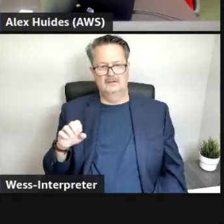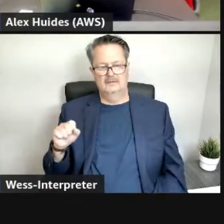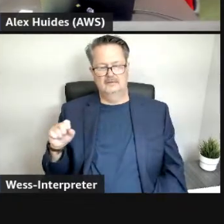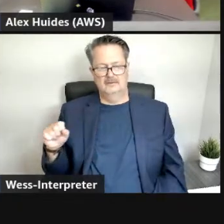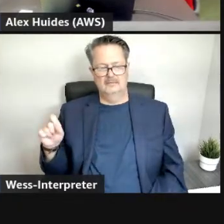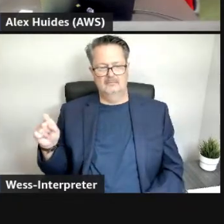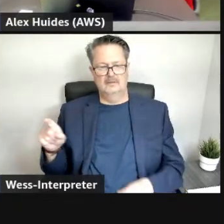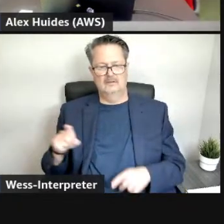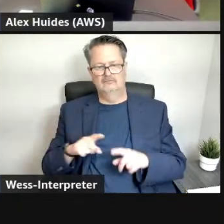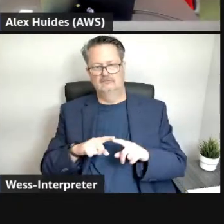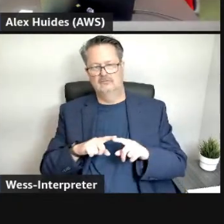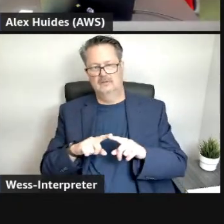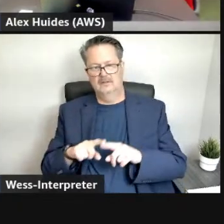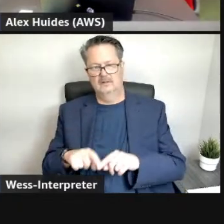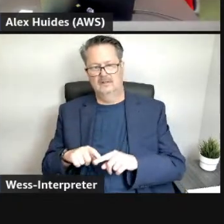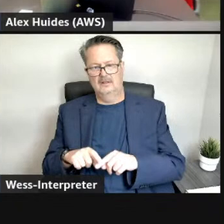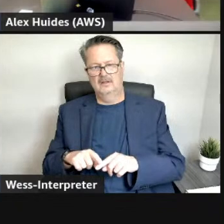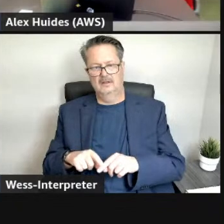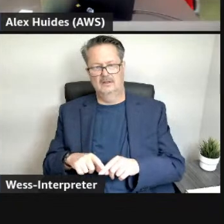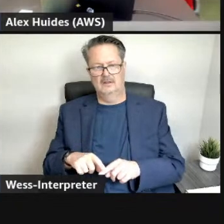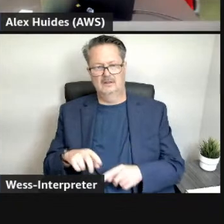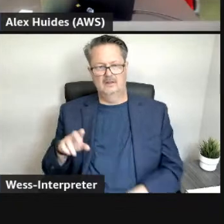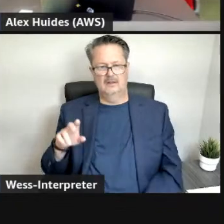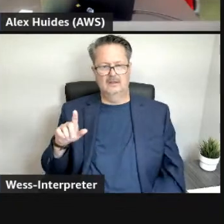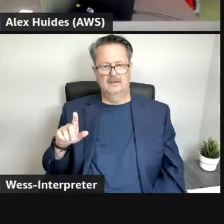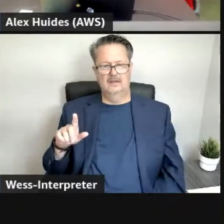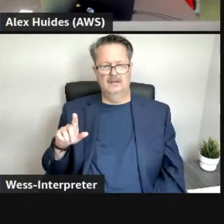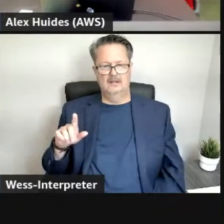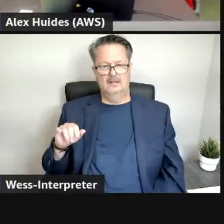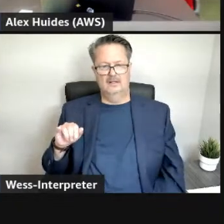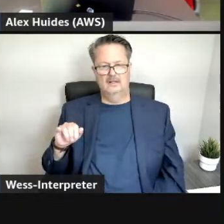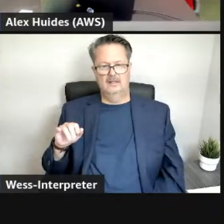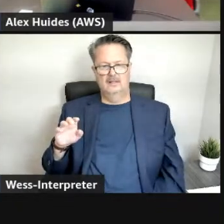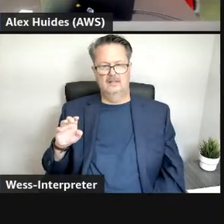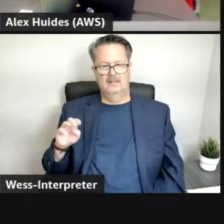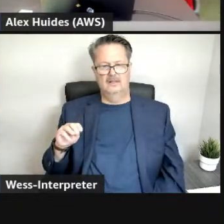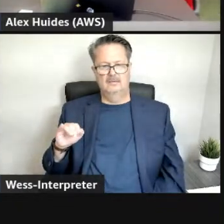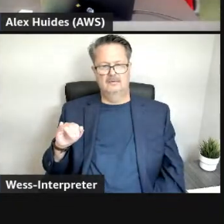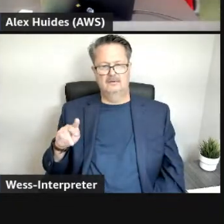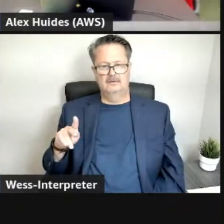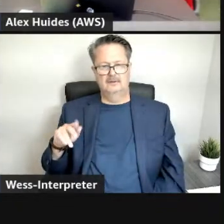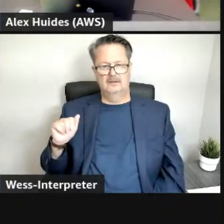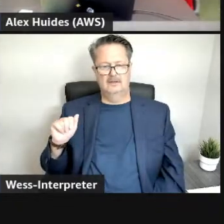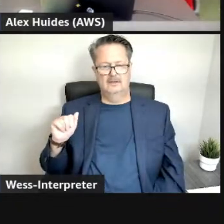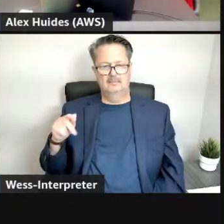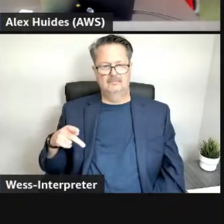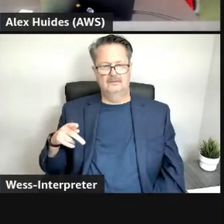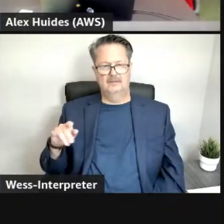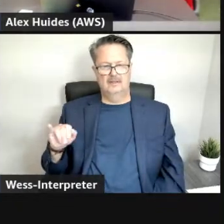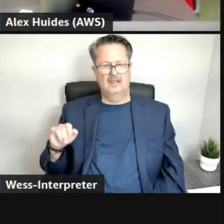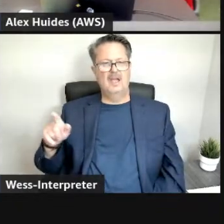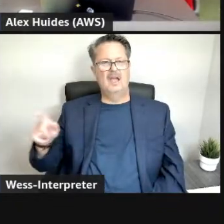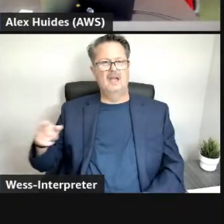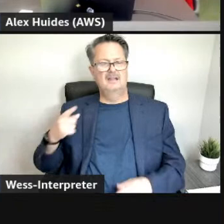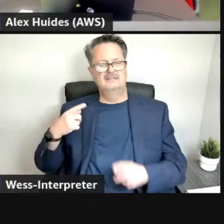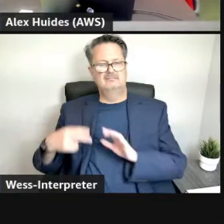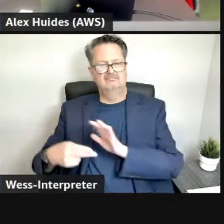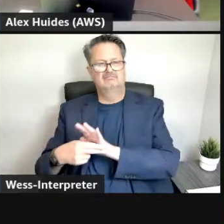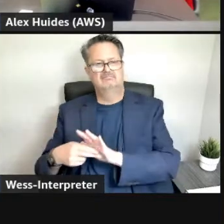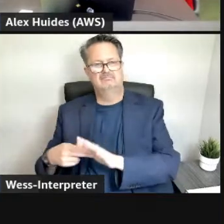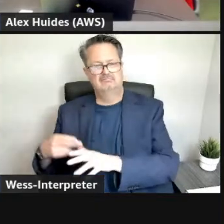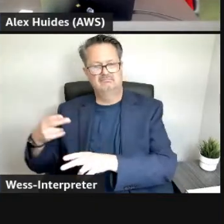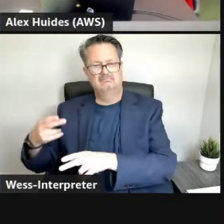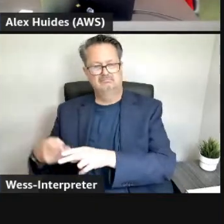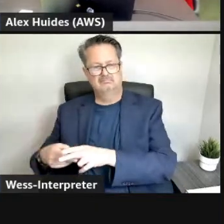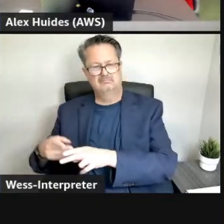custom proprietary annotations or custom resource definition. I mentioned those are proprietary because they depend